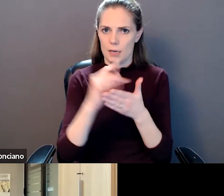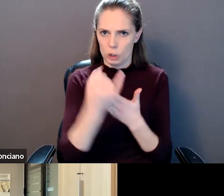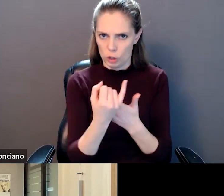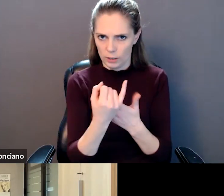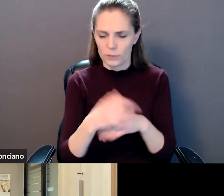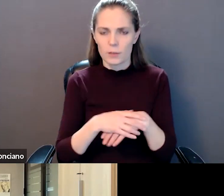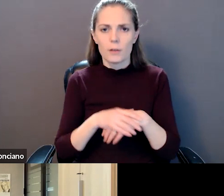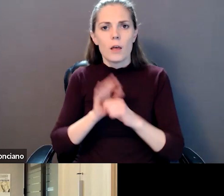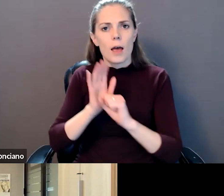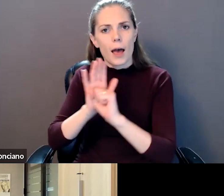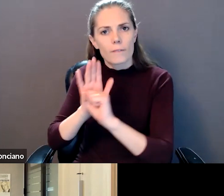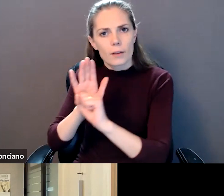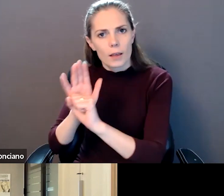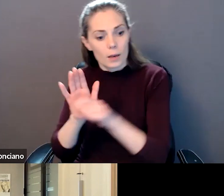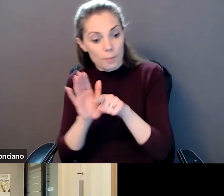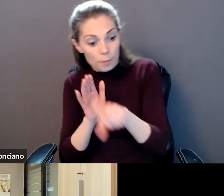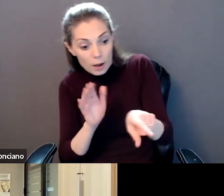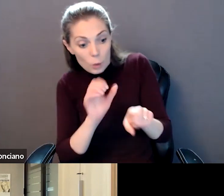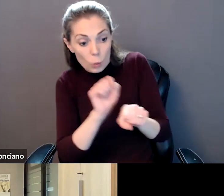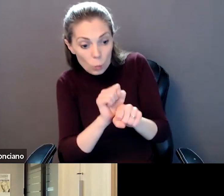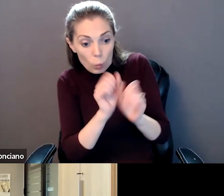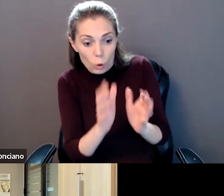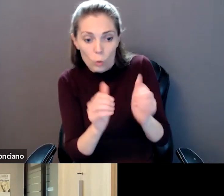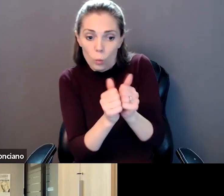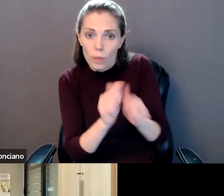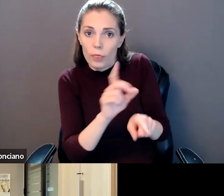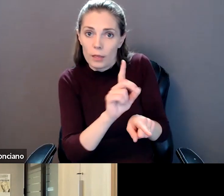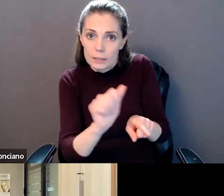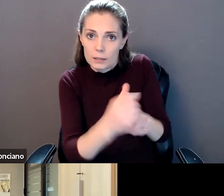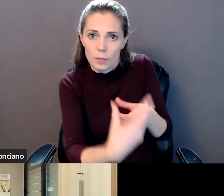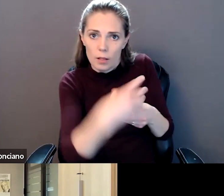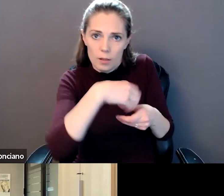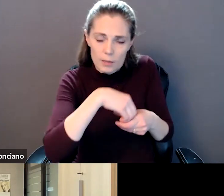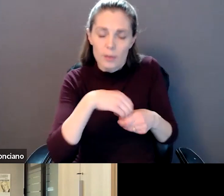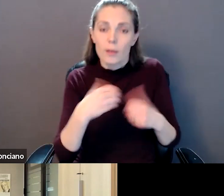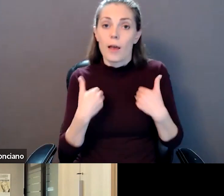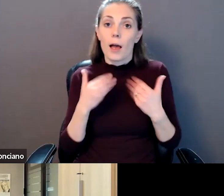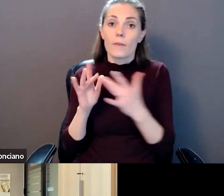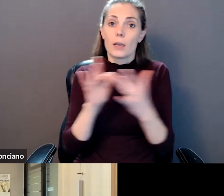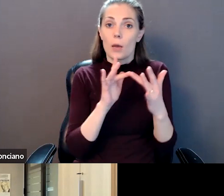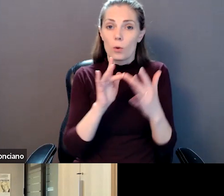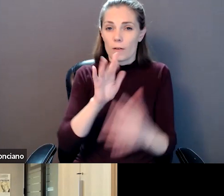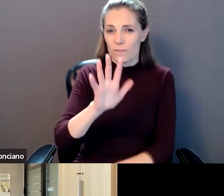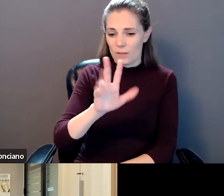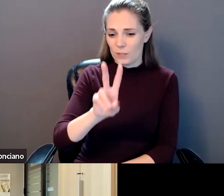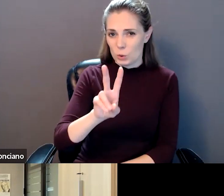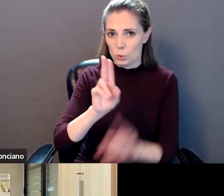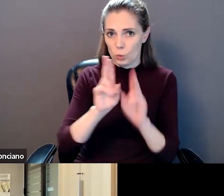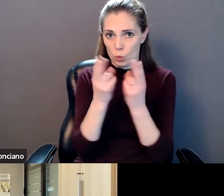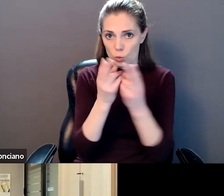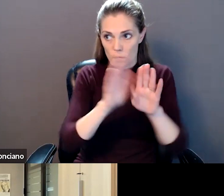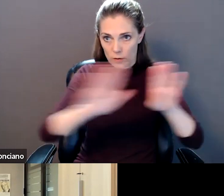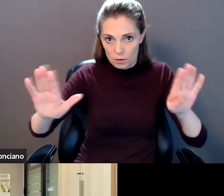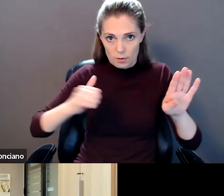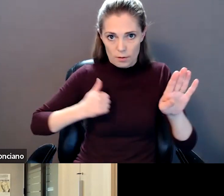for workers with disabilities through our network of over 52 affiliated unions across Canada and the 3.3 million workers that they